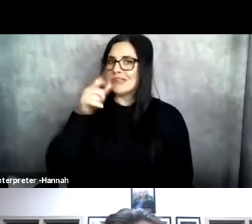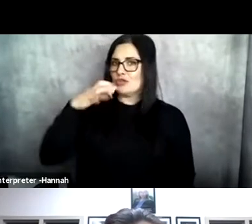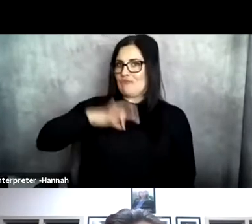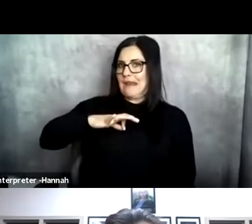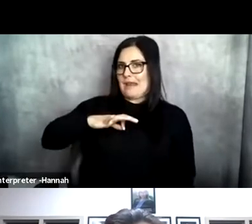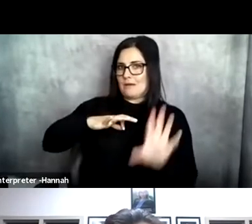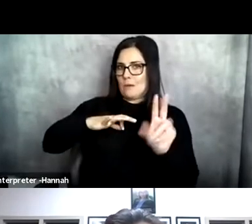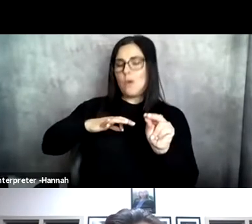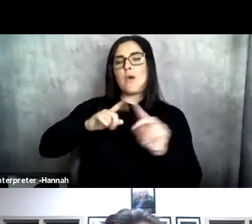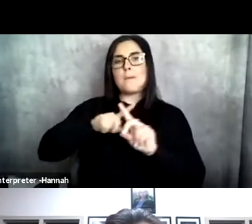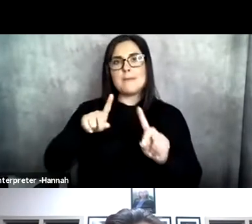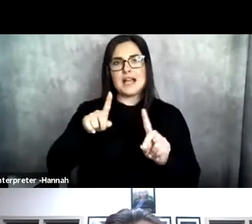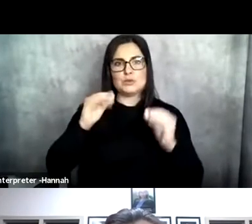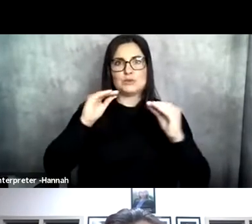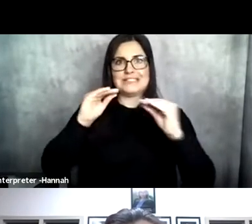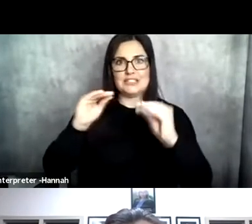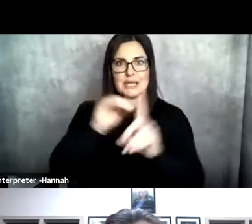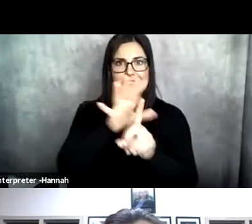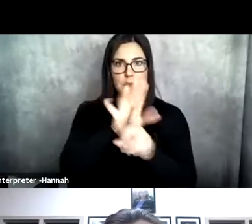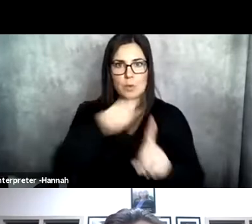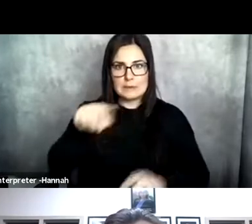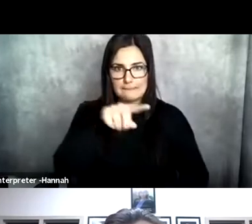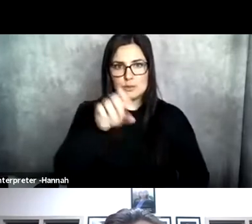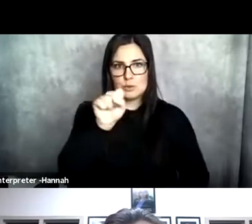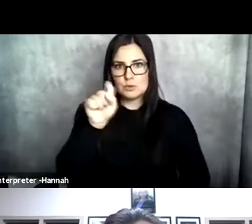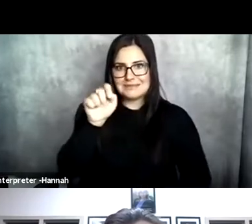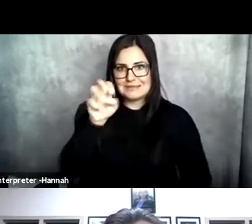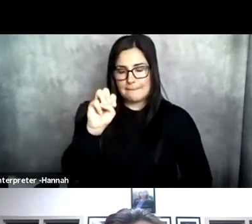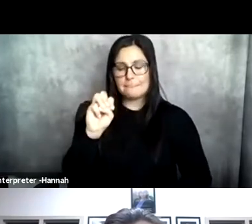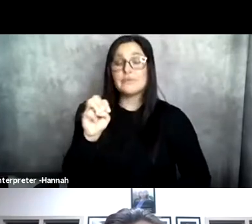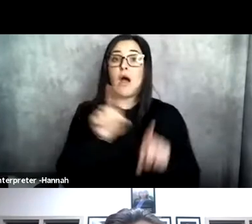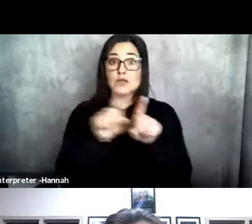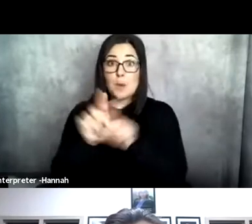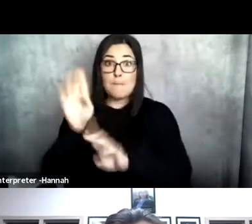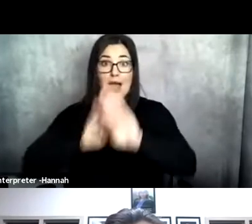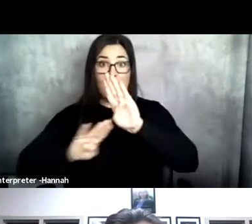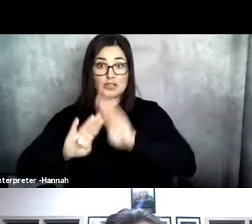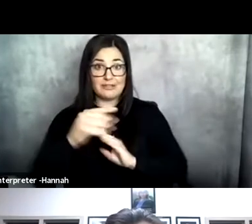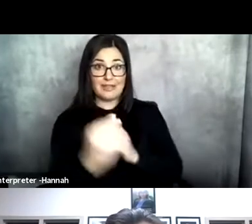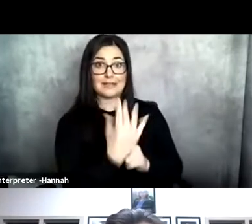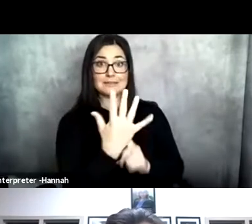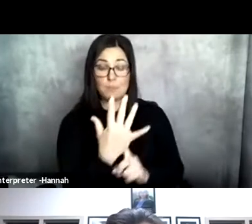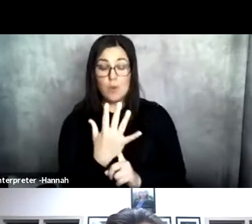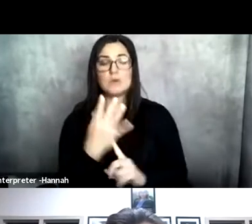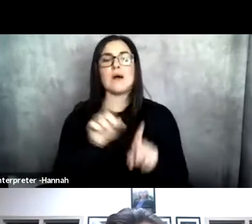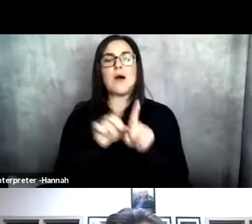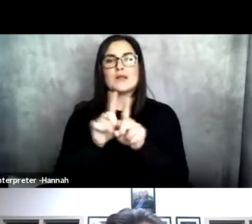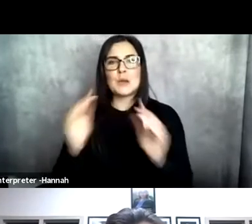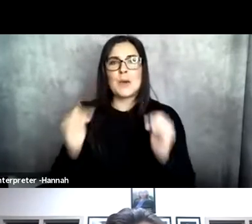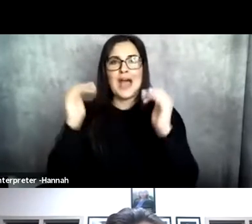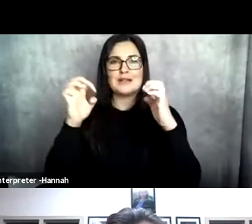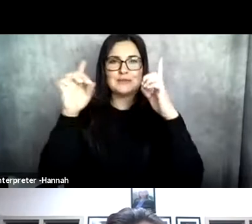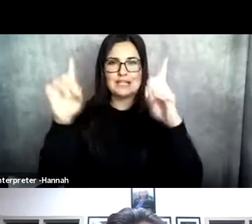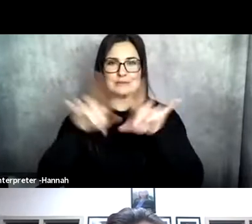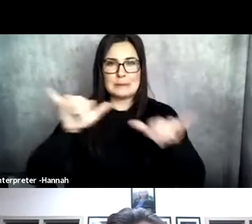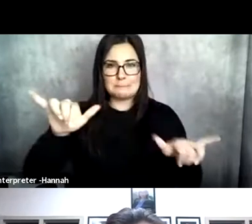but it's just trying to expose people, right? And at the same time, exposing to biology, but at the same time, expose them to higher education.